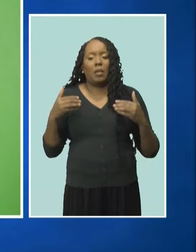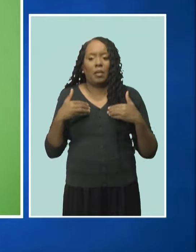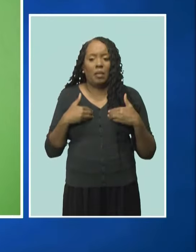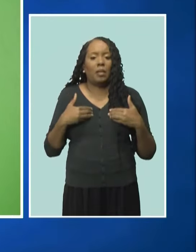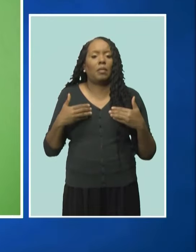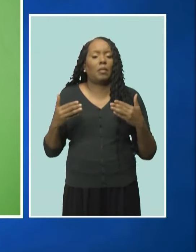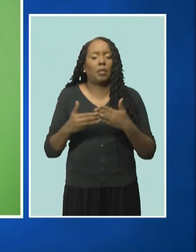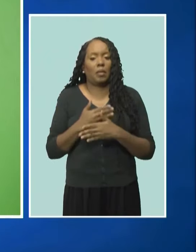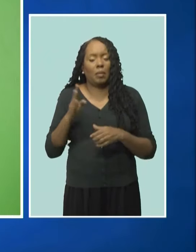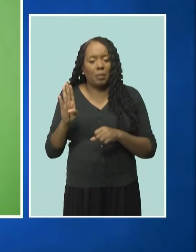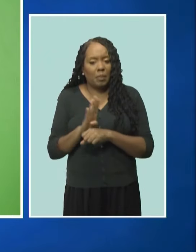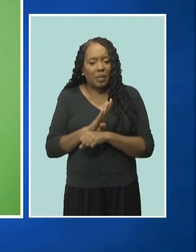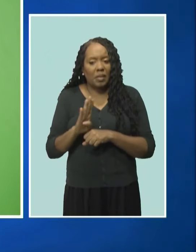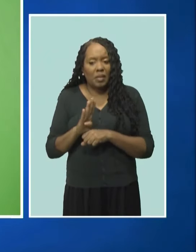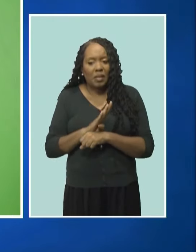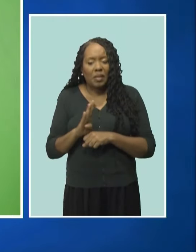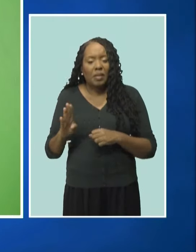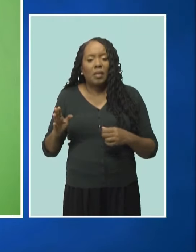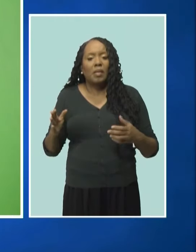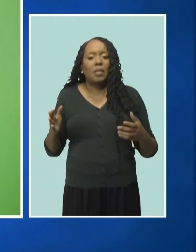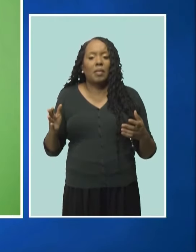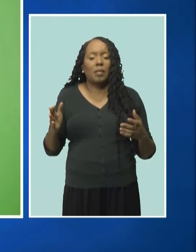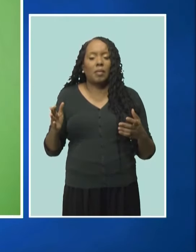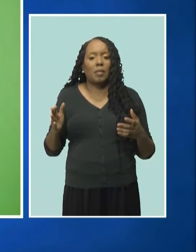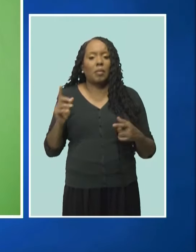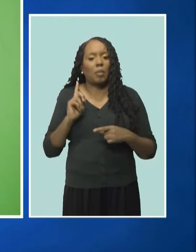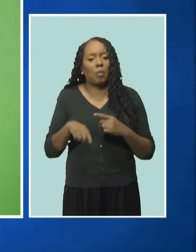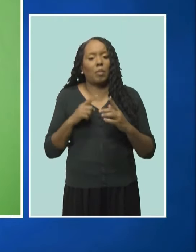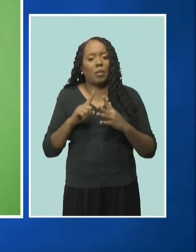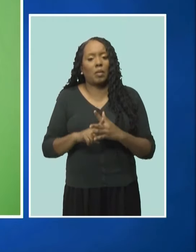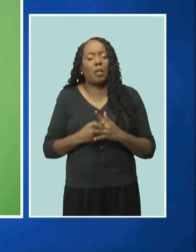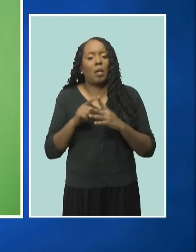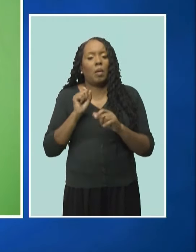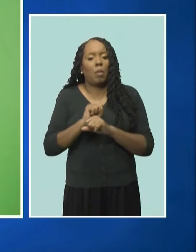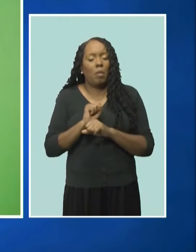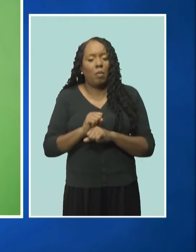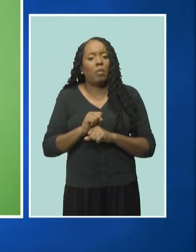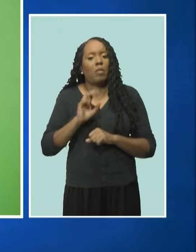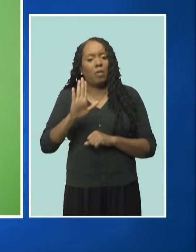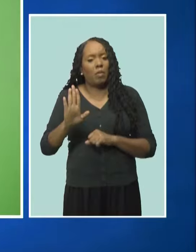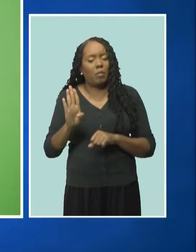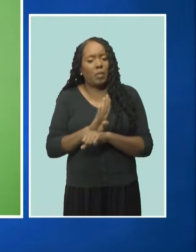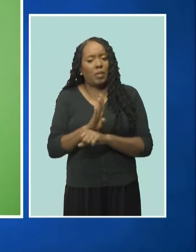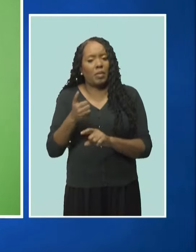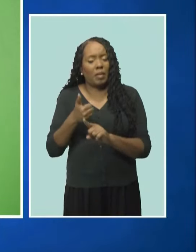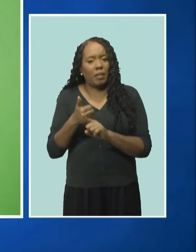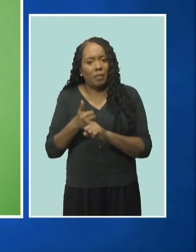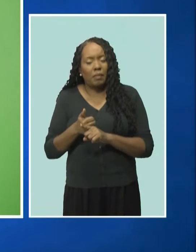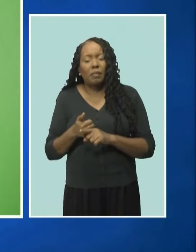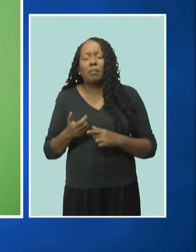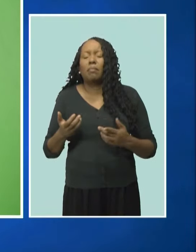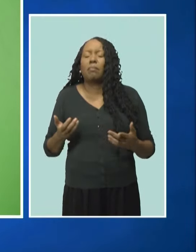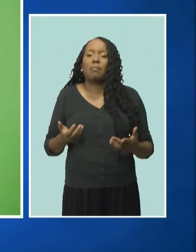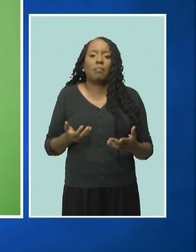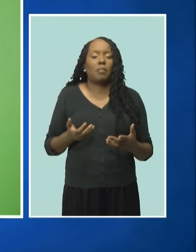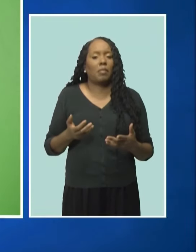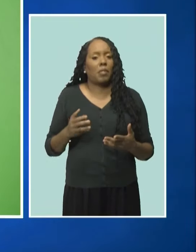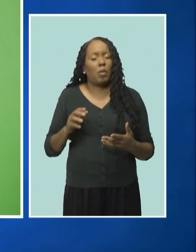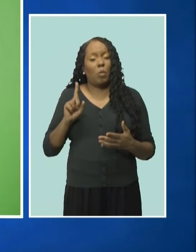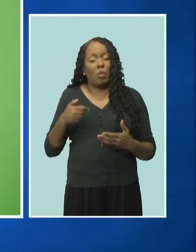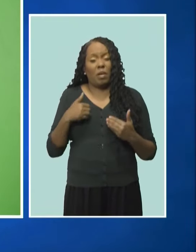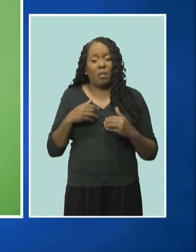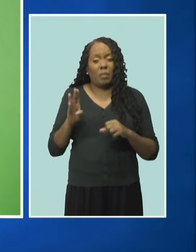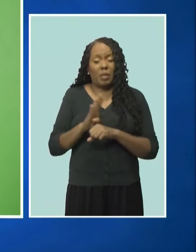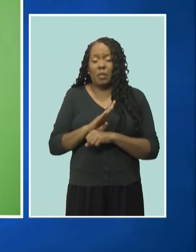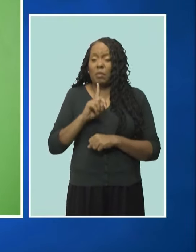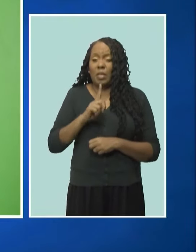especially when you are actually, when you start off as working on your business alone, that was your only source of income, it's